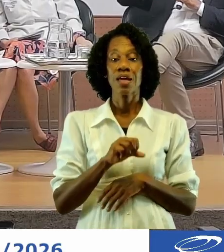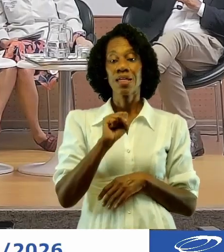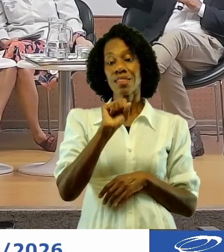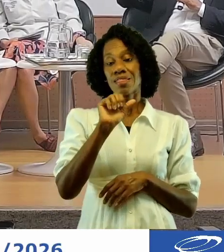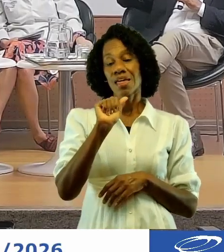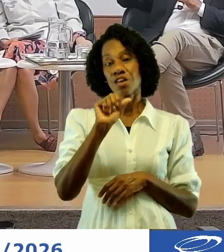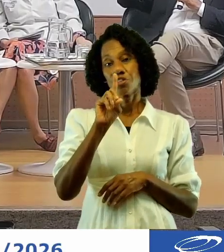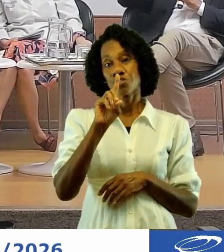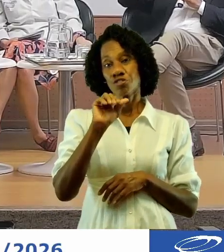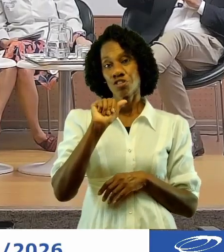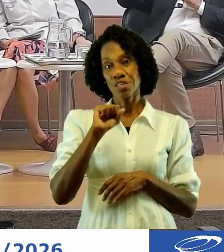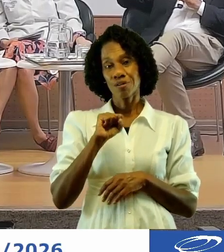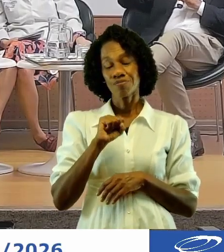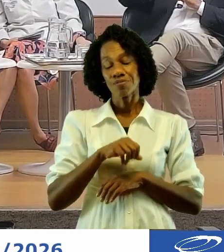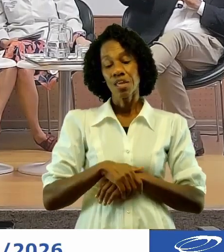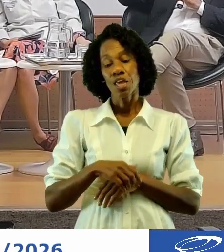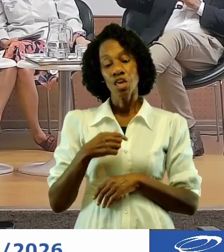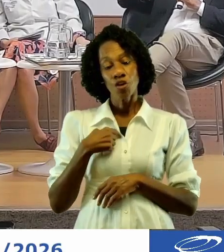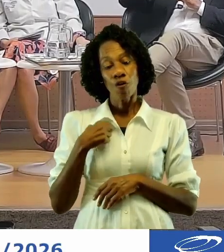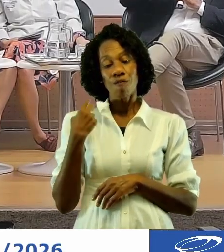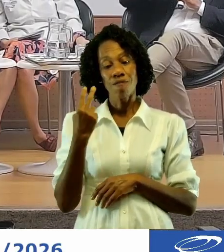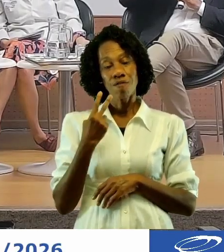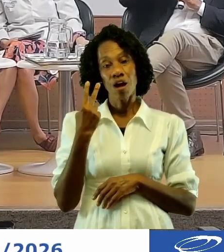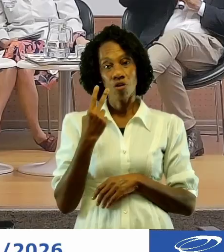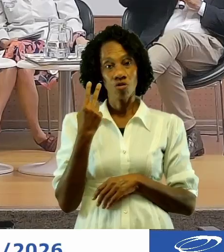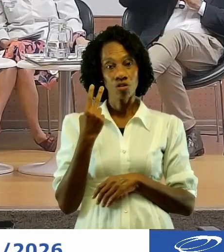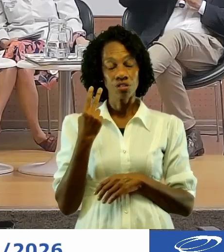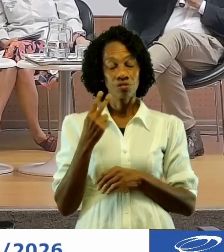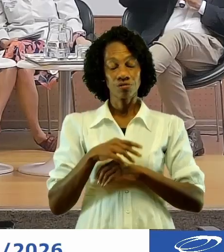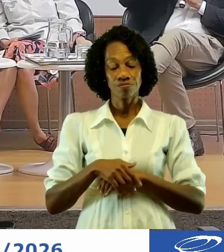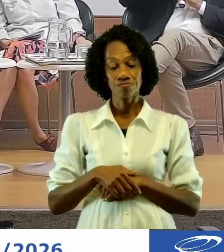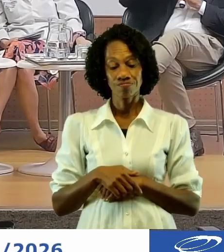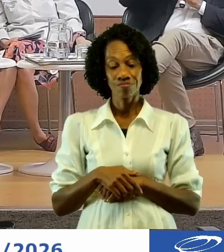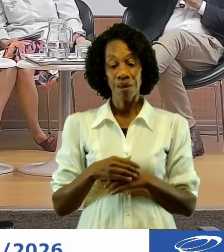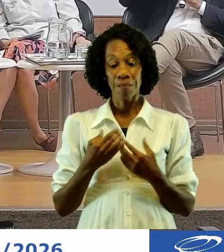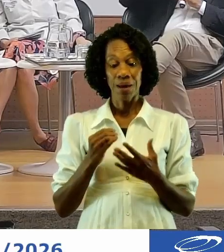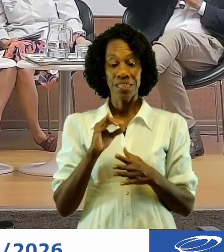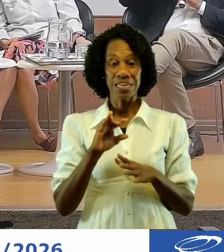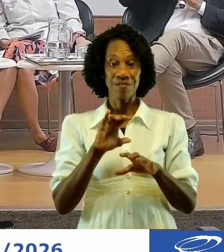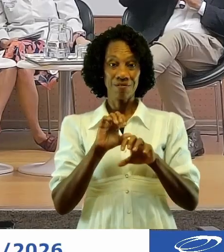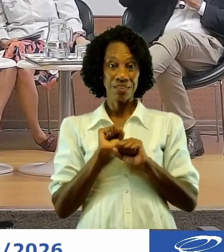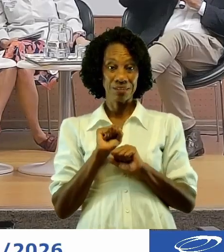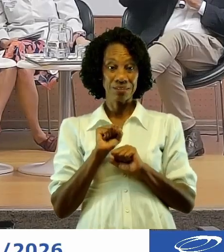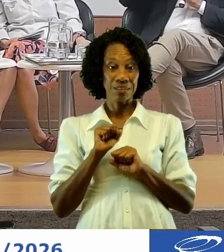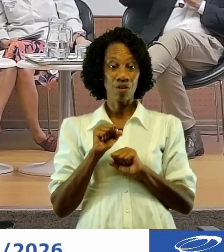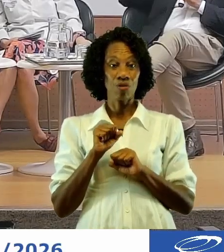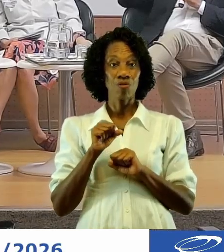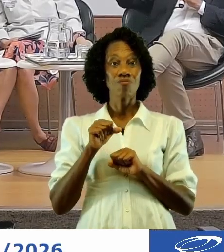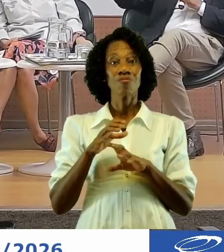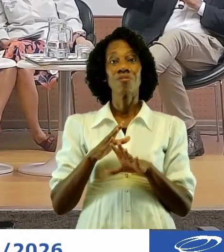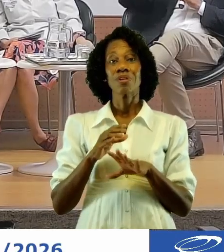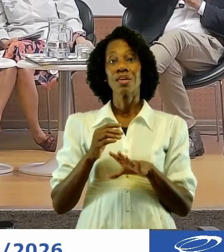valorizo completamente. O Staphylococcus epidermidis eu direciono para isso. Nas infecções precoces agudas ou